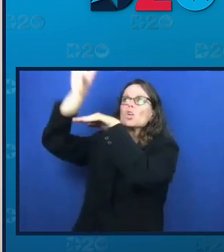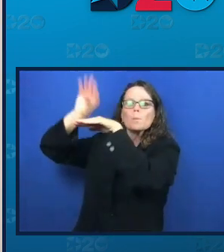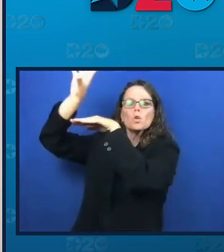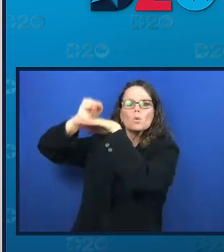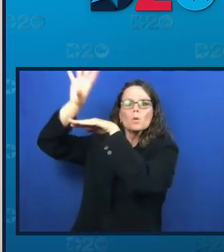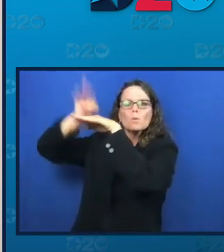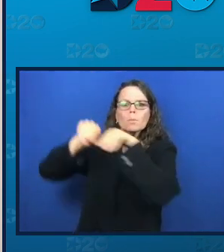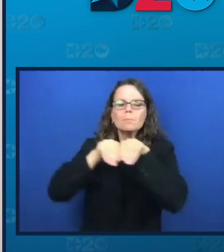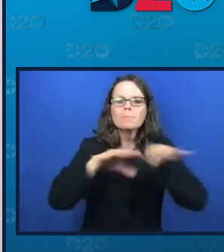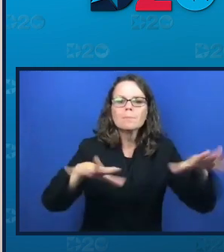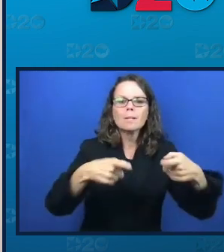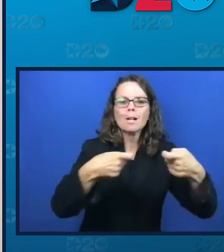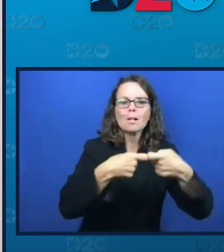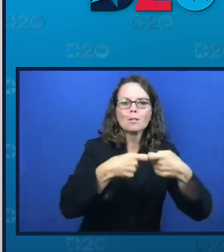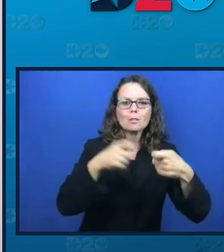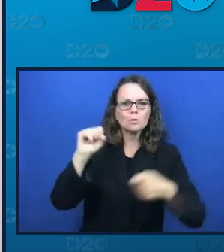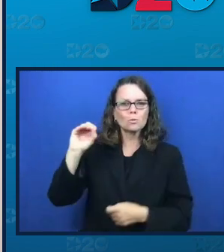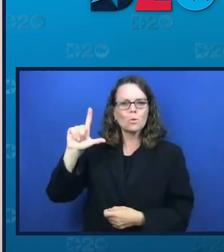Northeast.